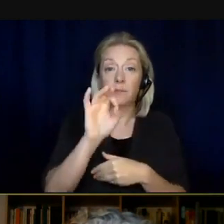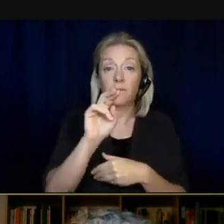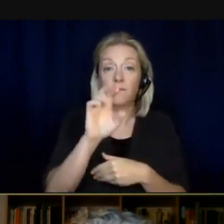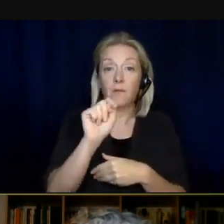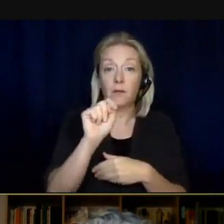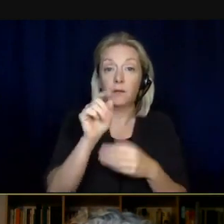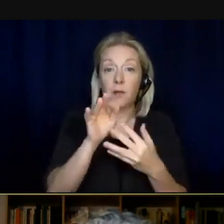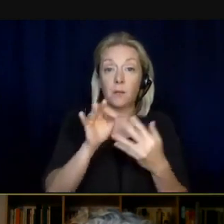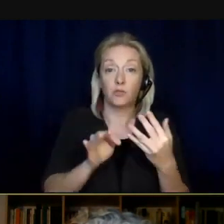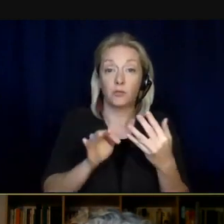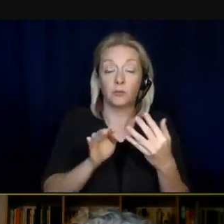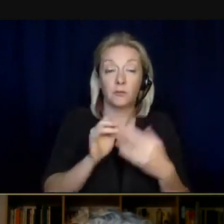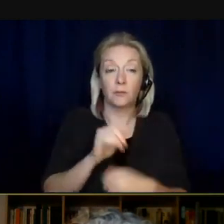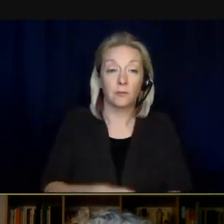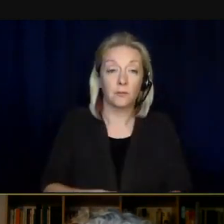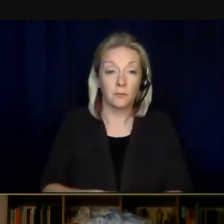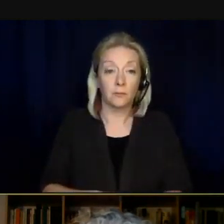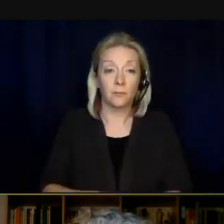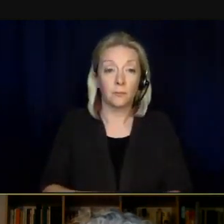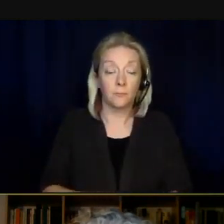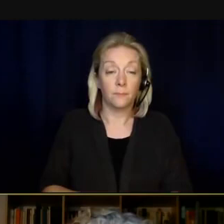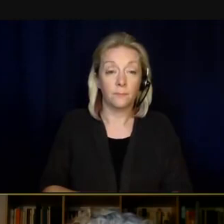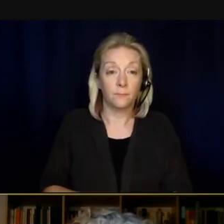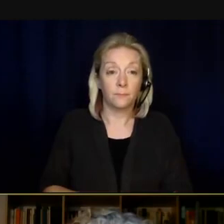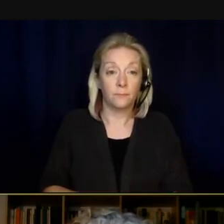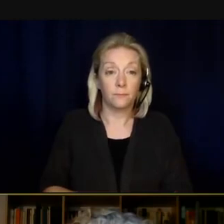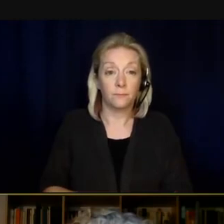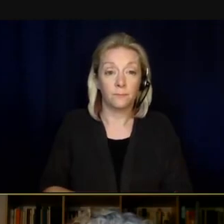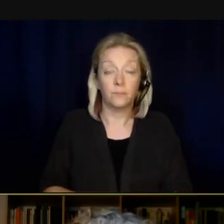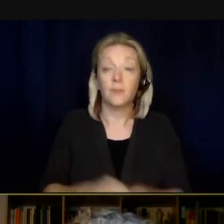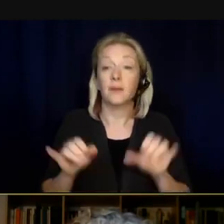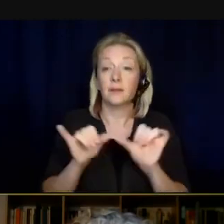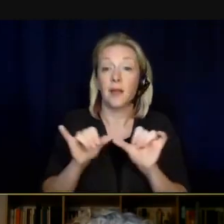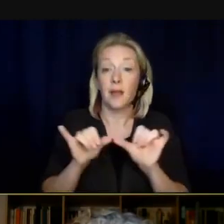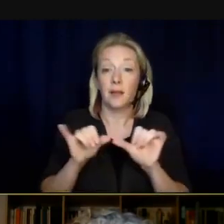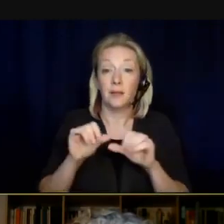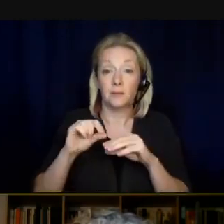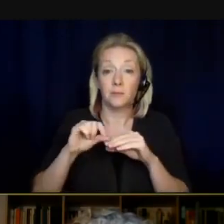Oops, here we go. I can change the size.